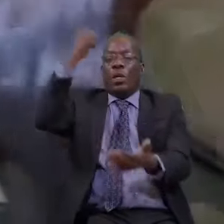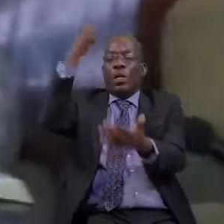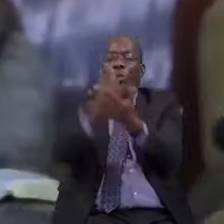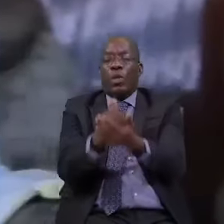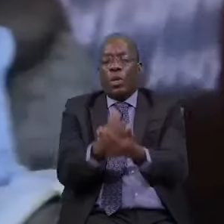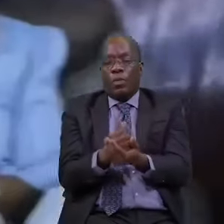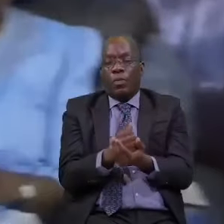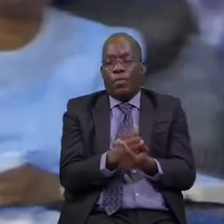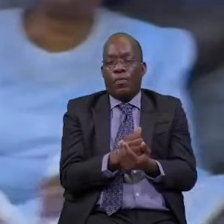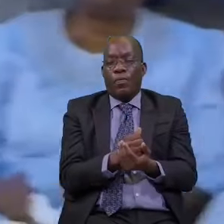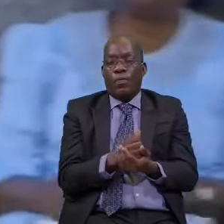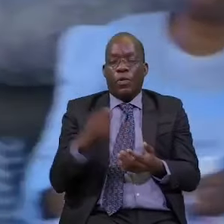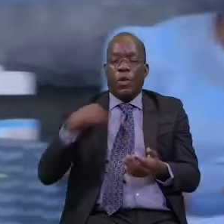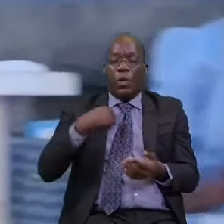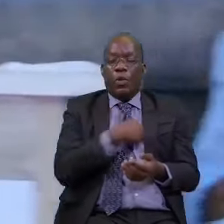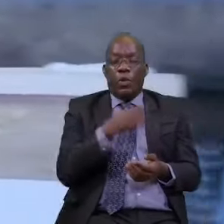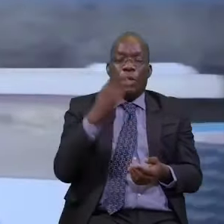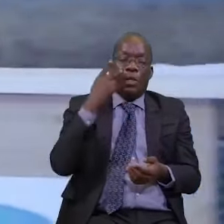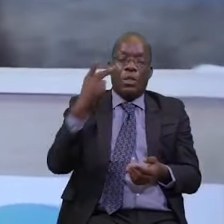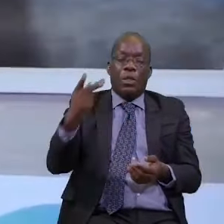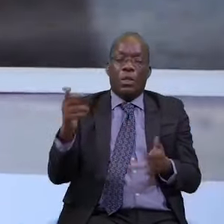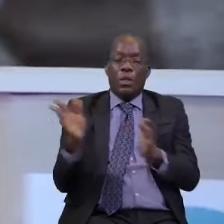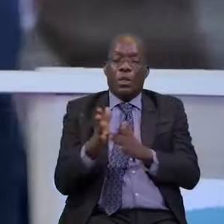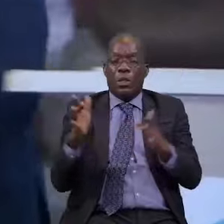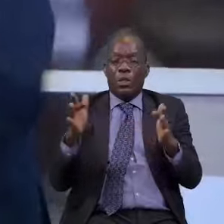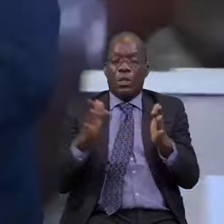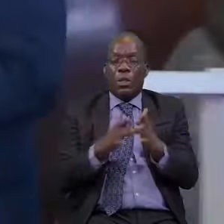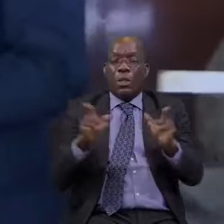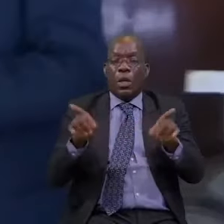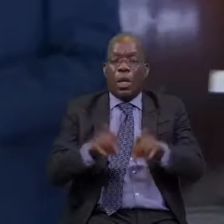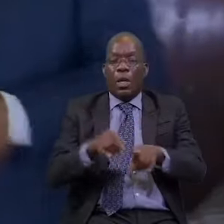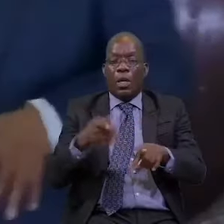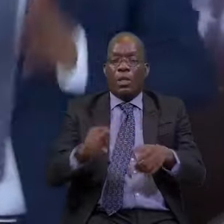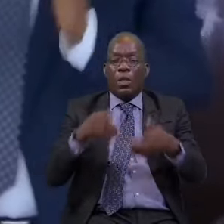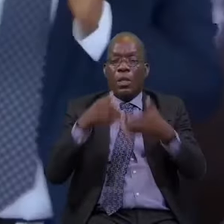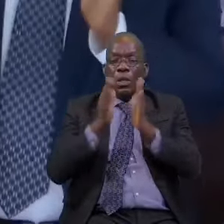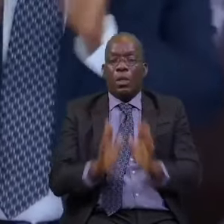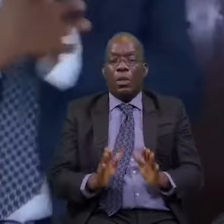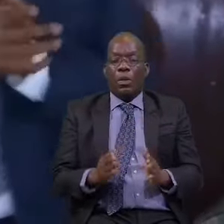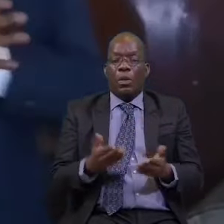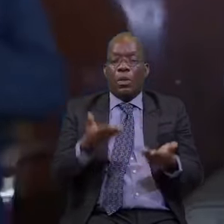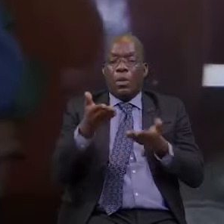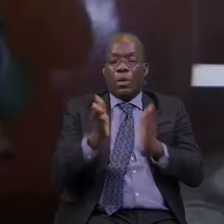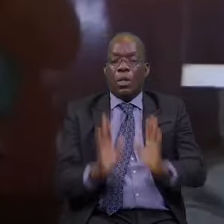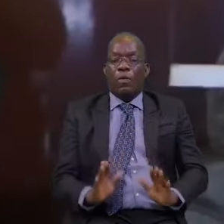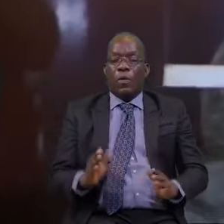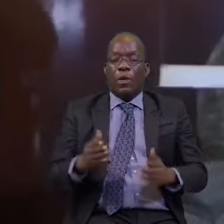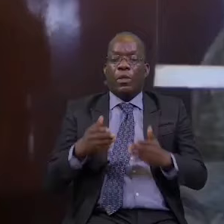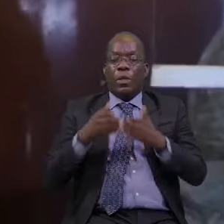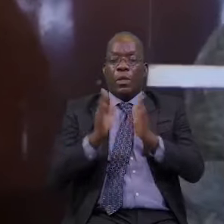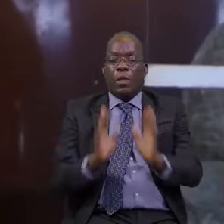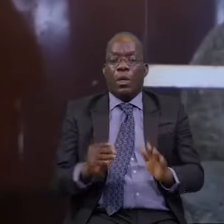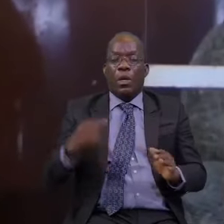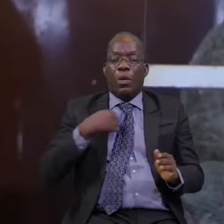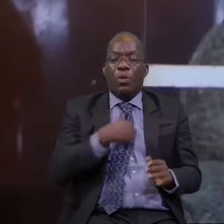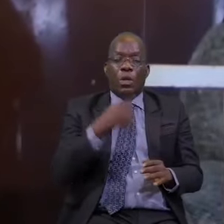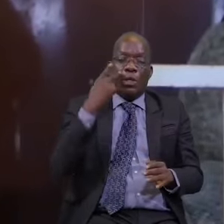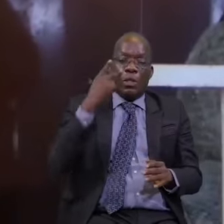We're seeing Jesus as the leader, servant leader. We're seeing Jesus as the